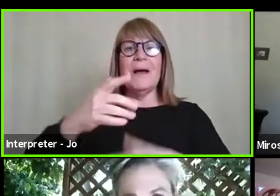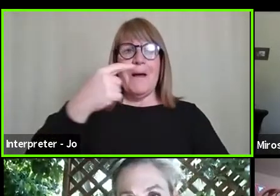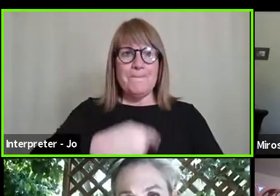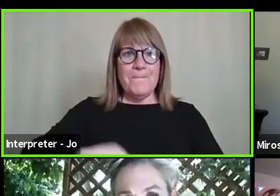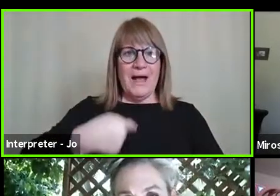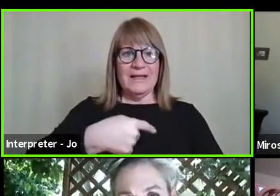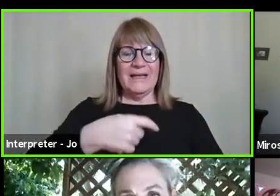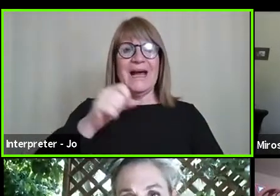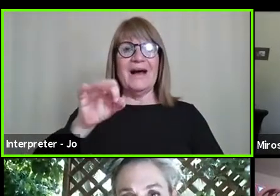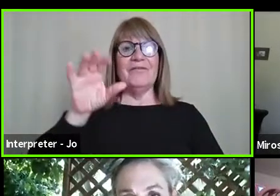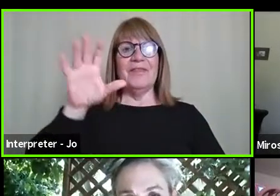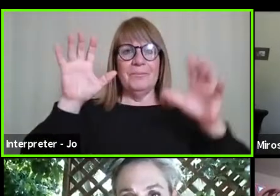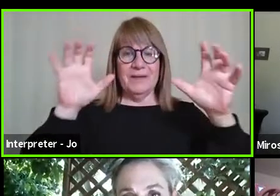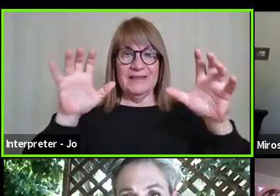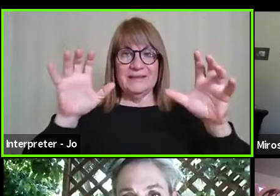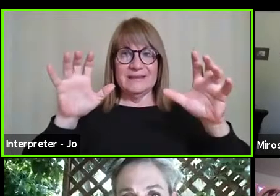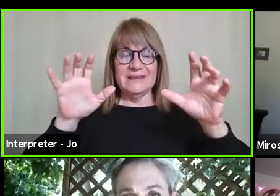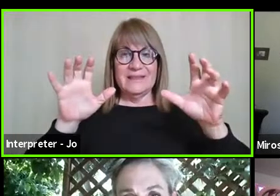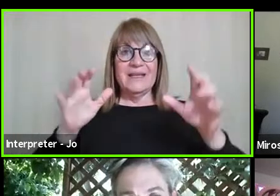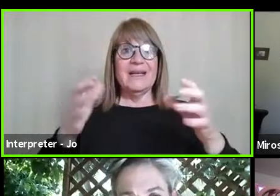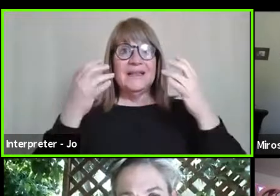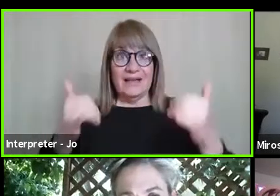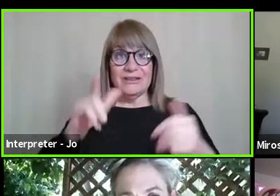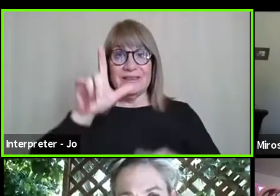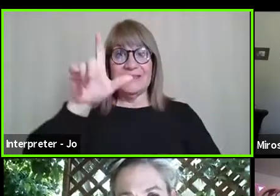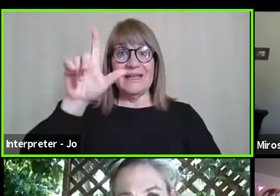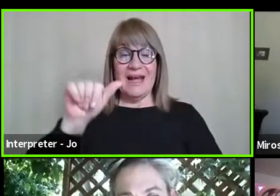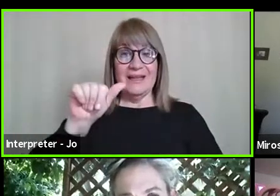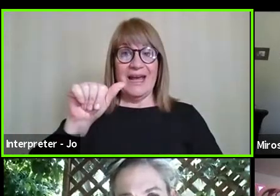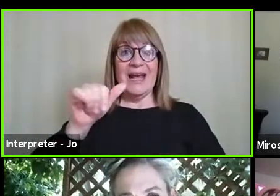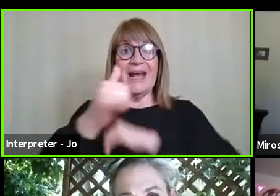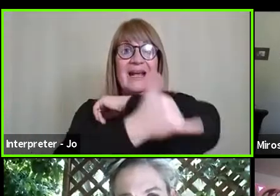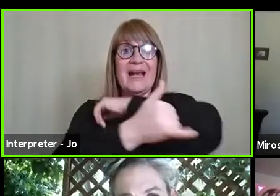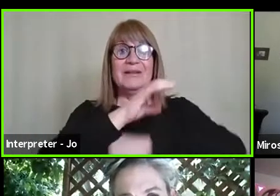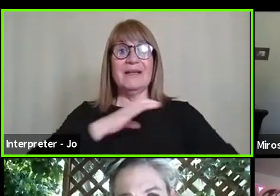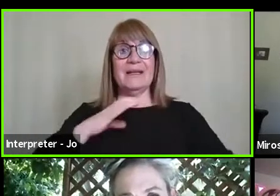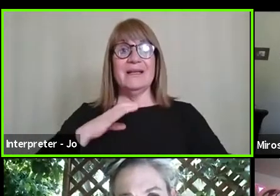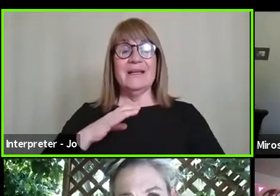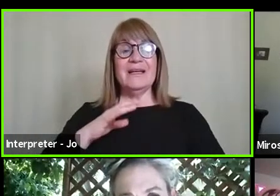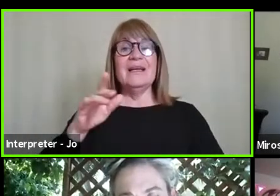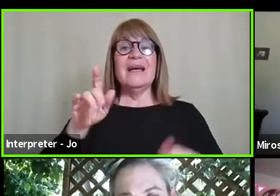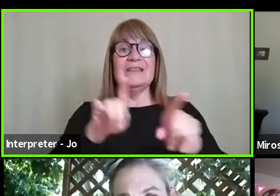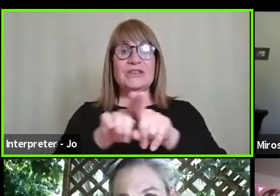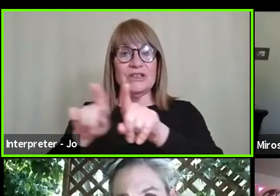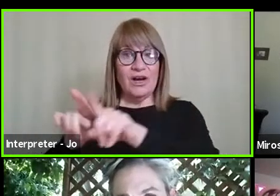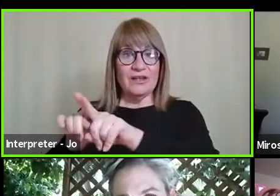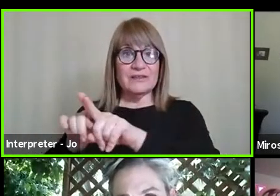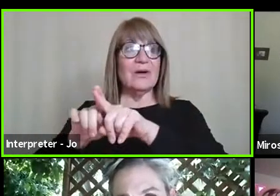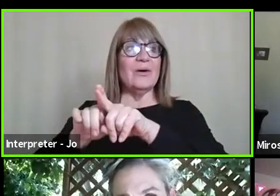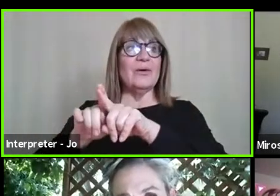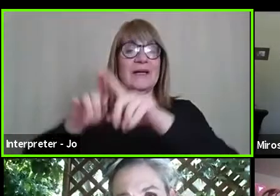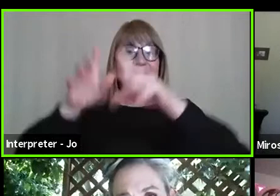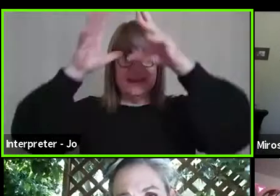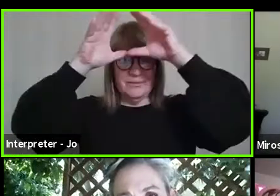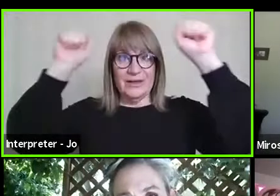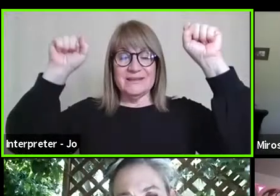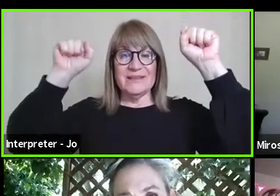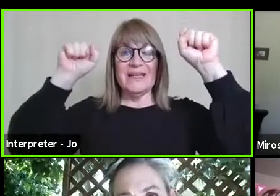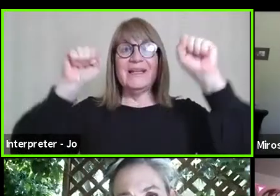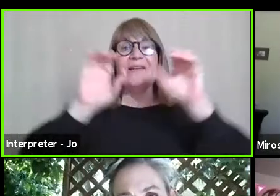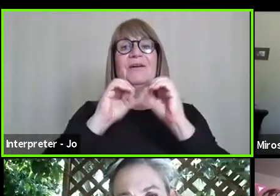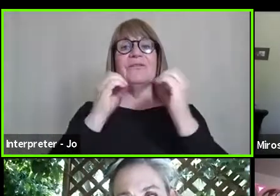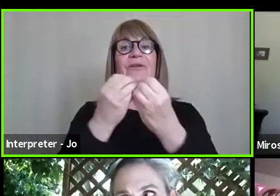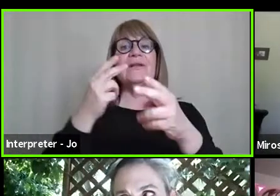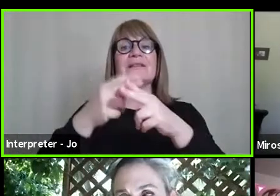angeles county commissioner and she also runs an organization called back to the basics and she's really taken on